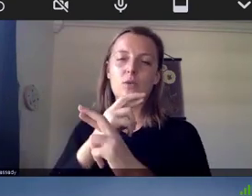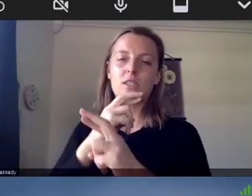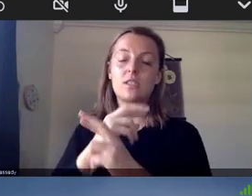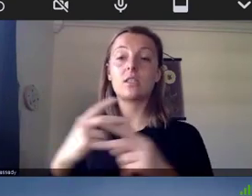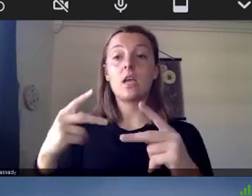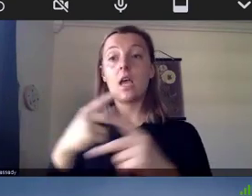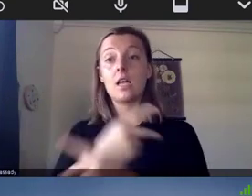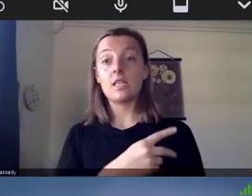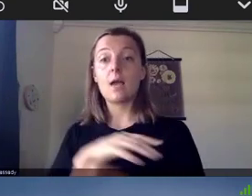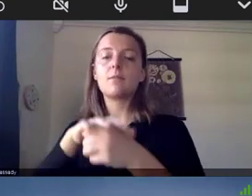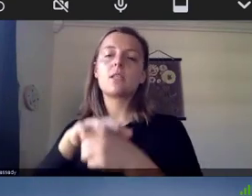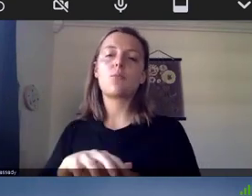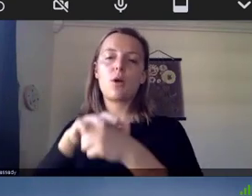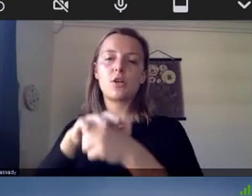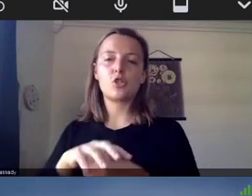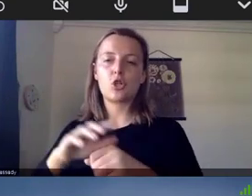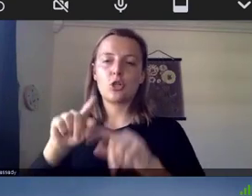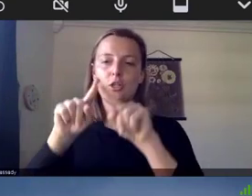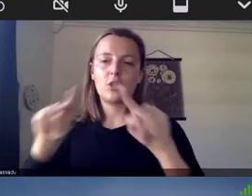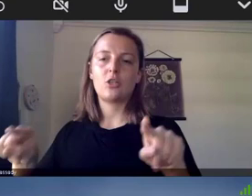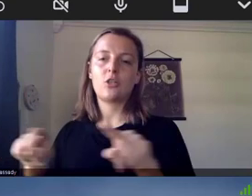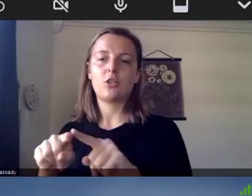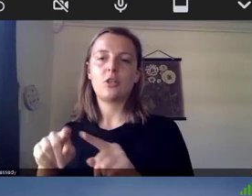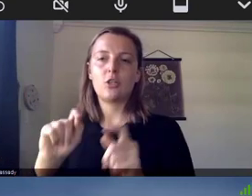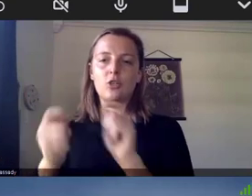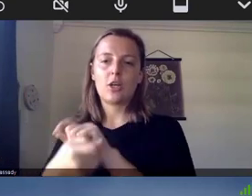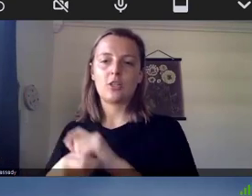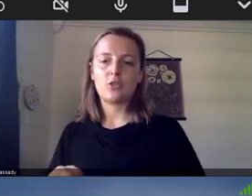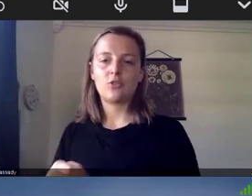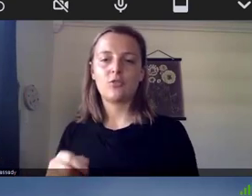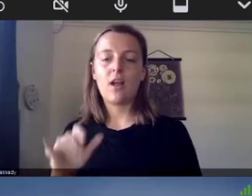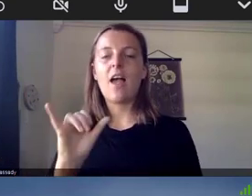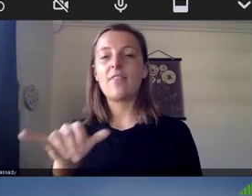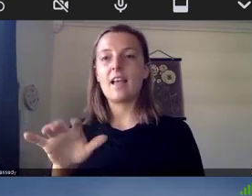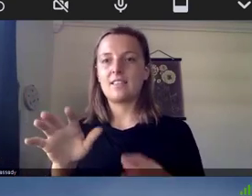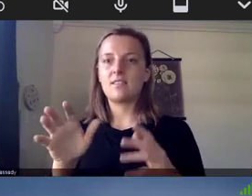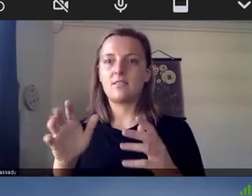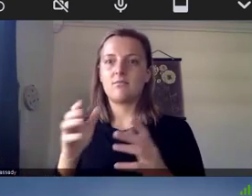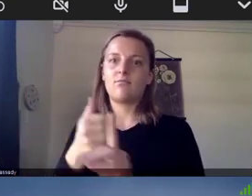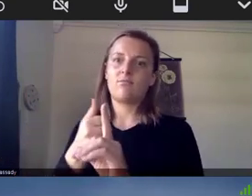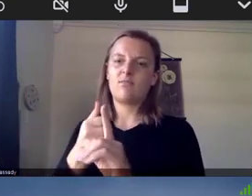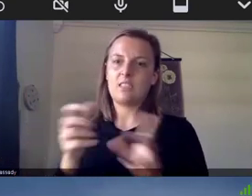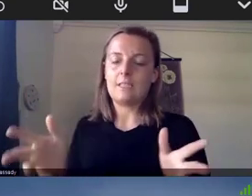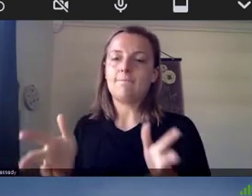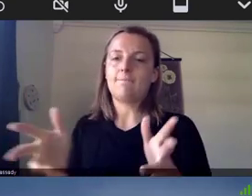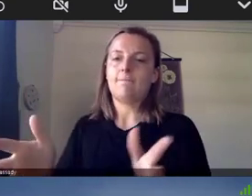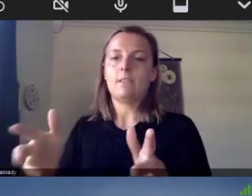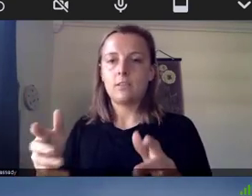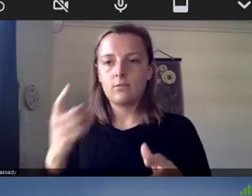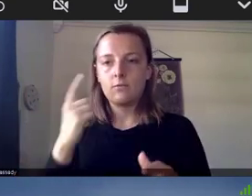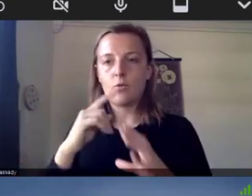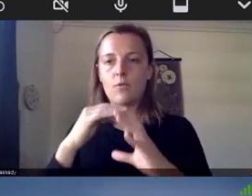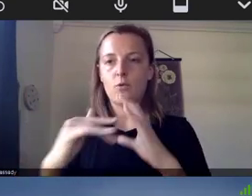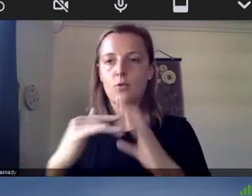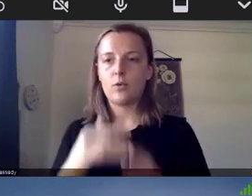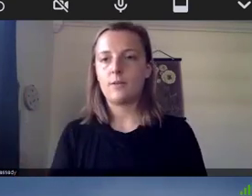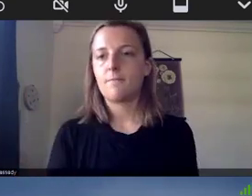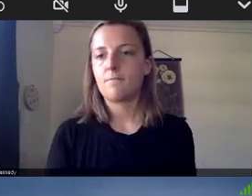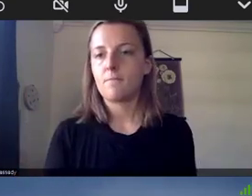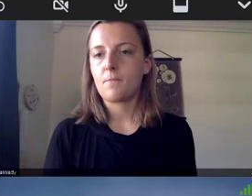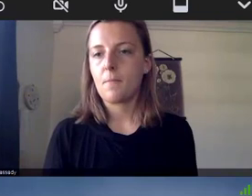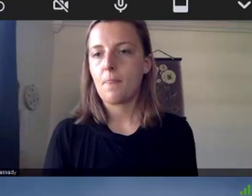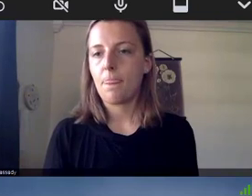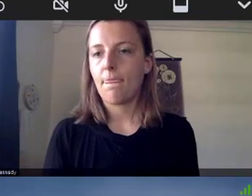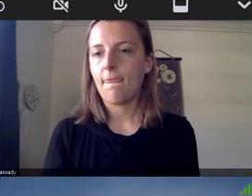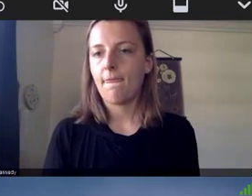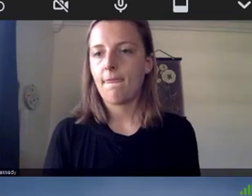pressure difference is kind of the driver of the fluid flow. So common resistances for